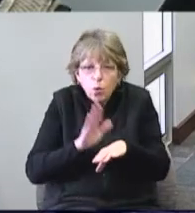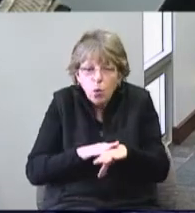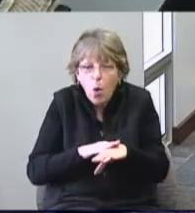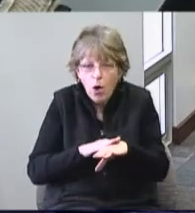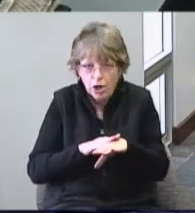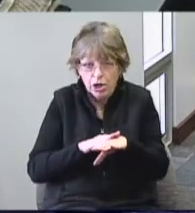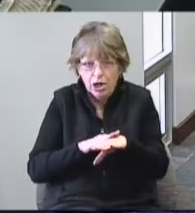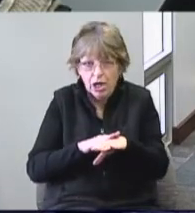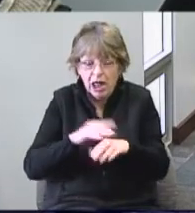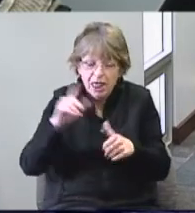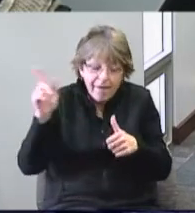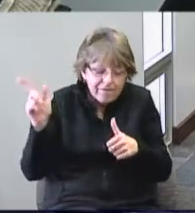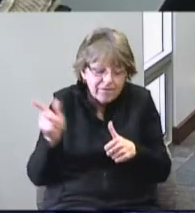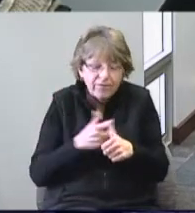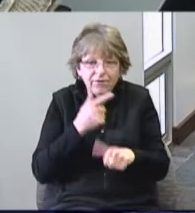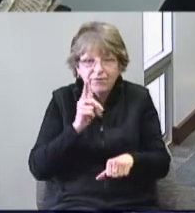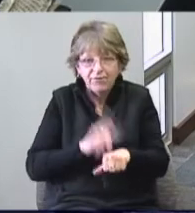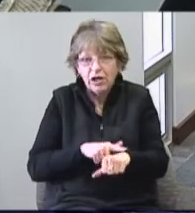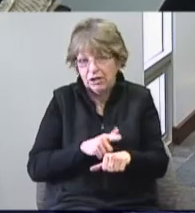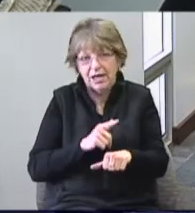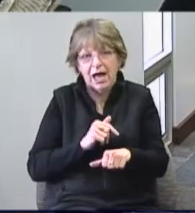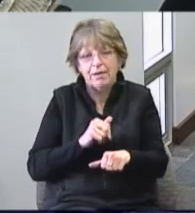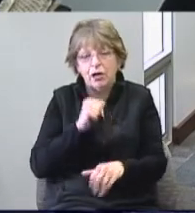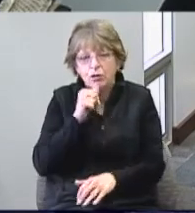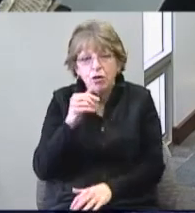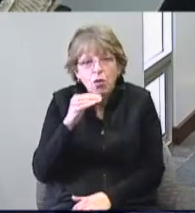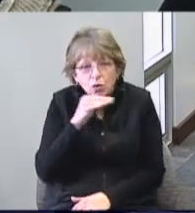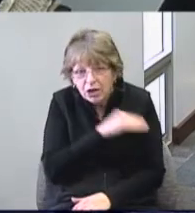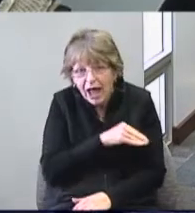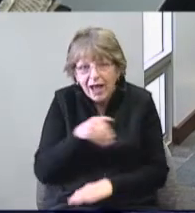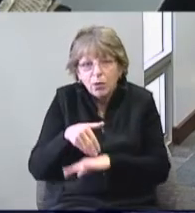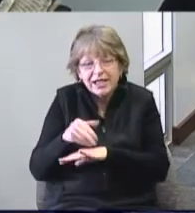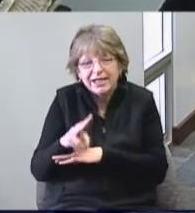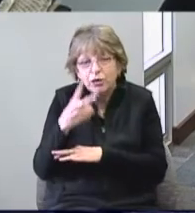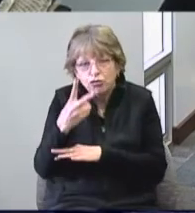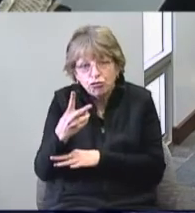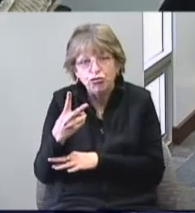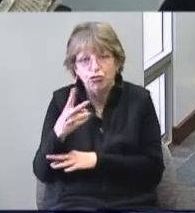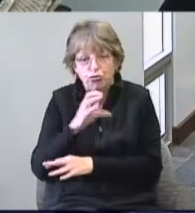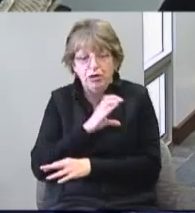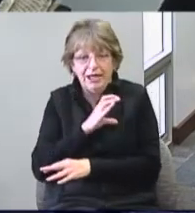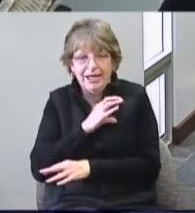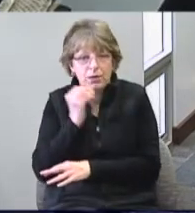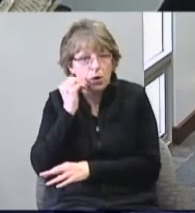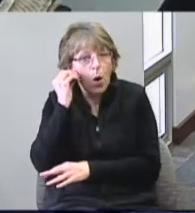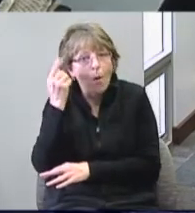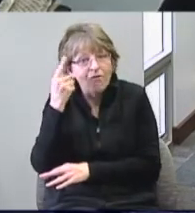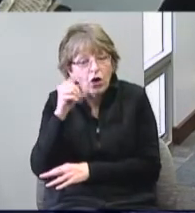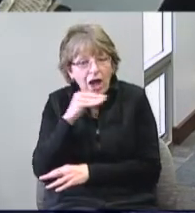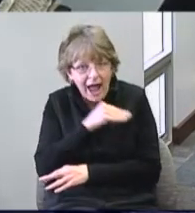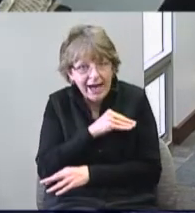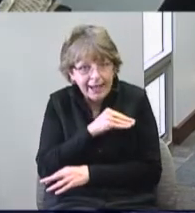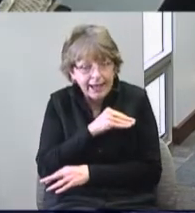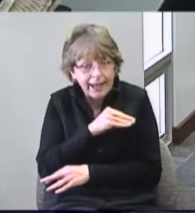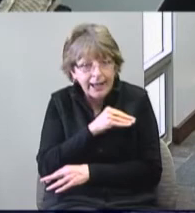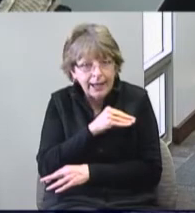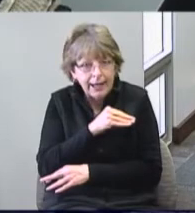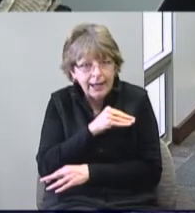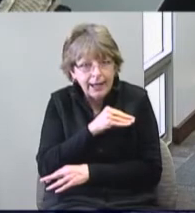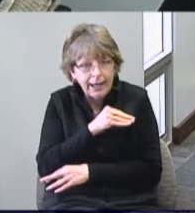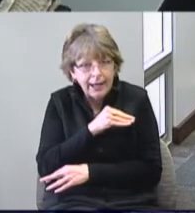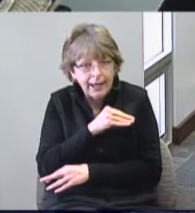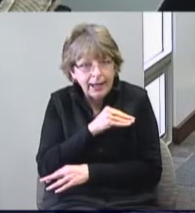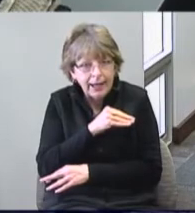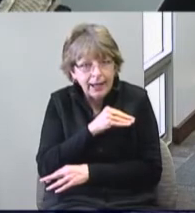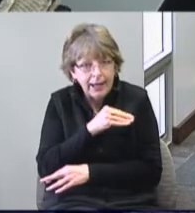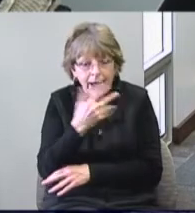very first statements. Don't lie. We sent 2 officers home for lying. He didn't make it 3 lines, and he's